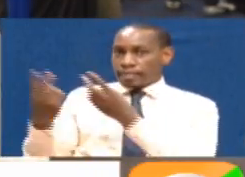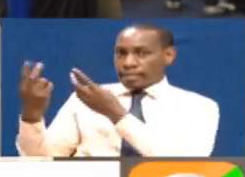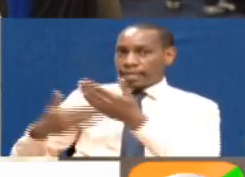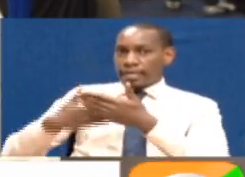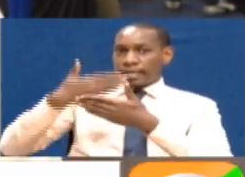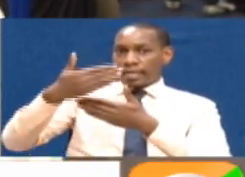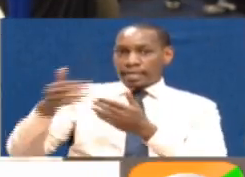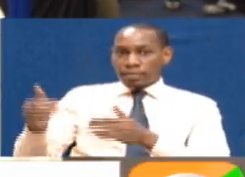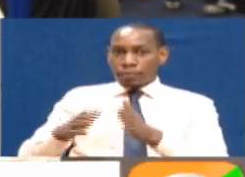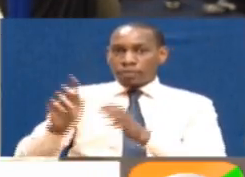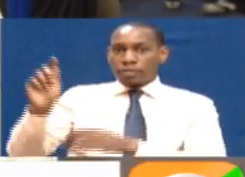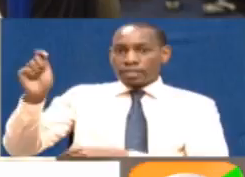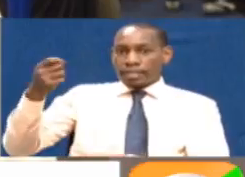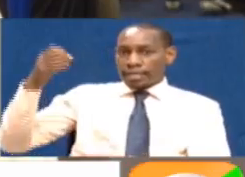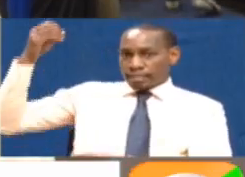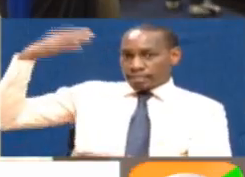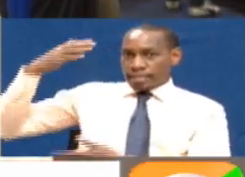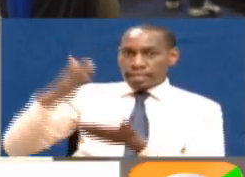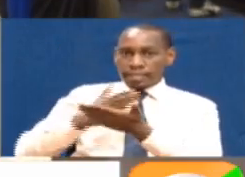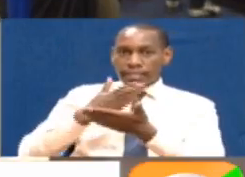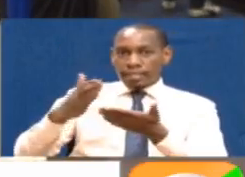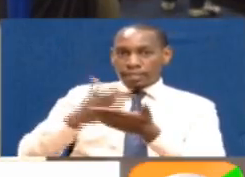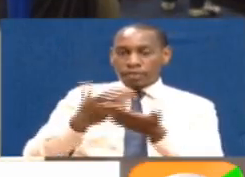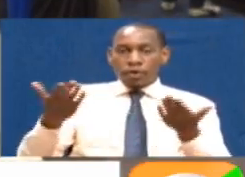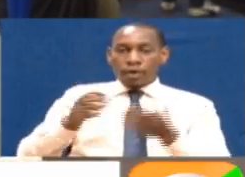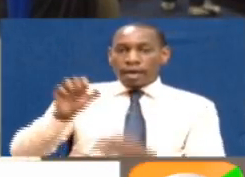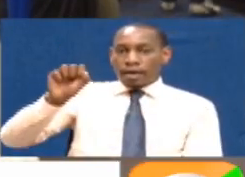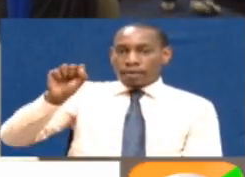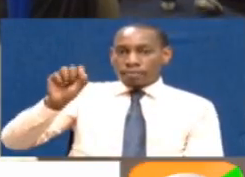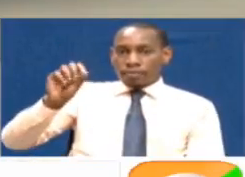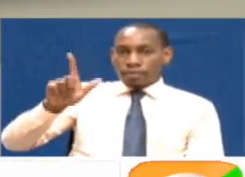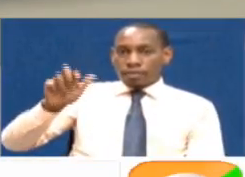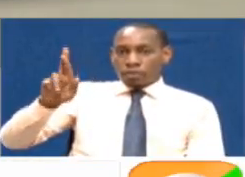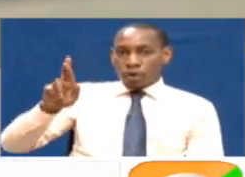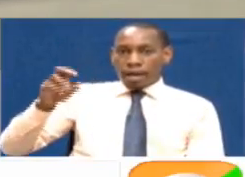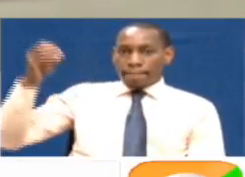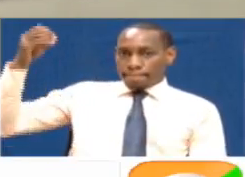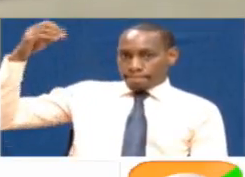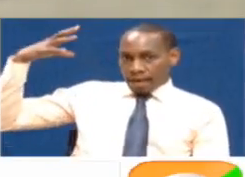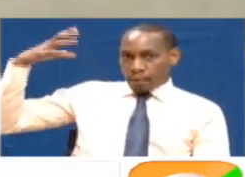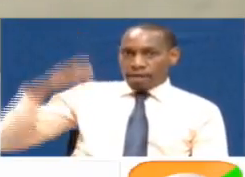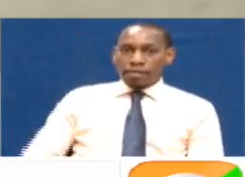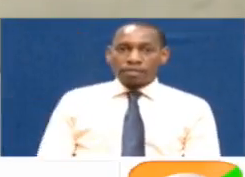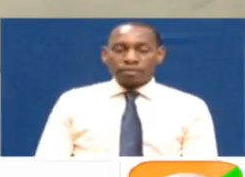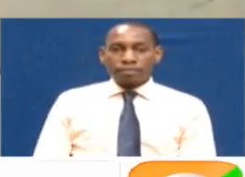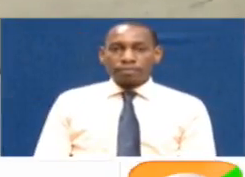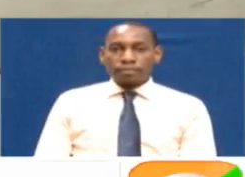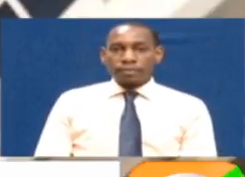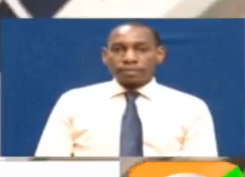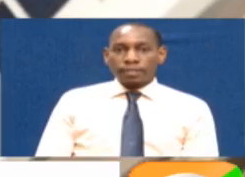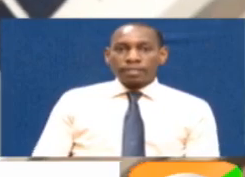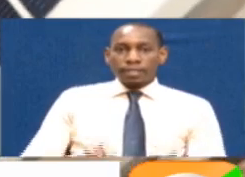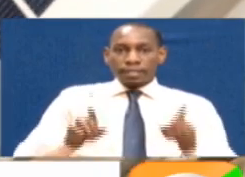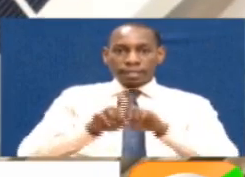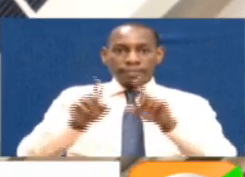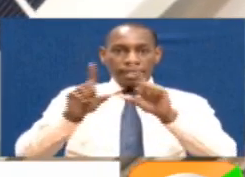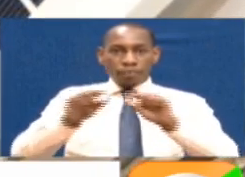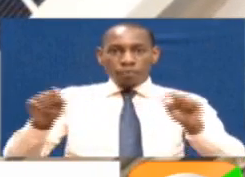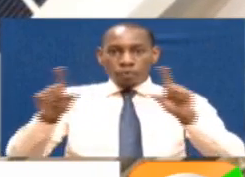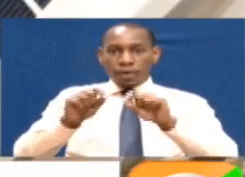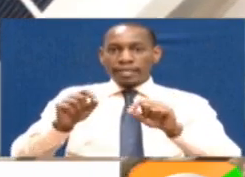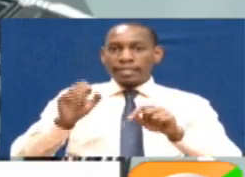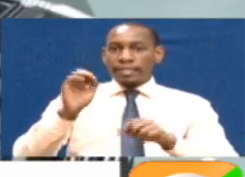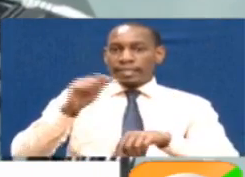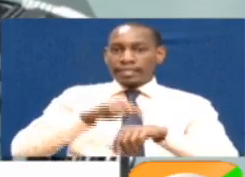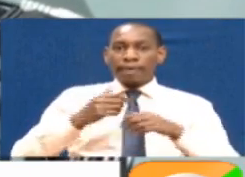next frontier for Kenya's energy sector lies in solar power. As the old adage goes, necessity is